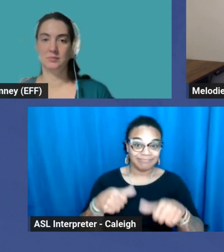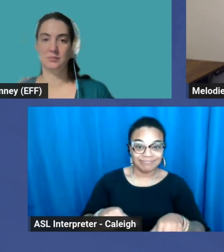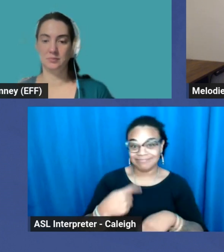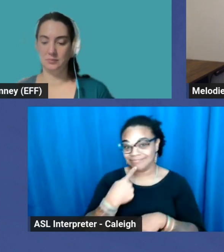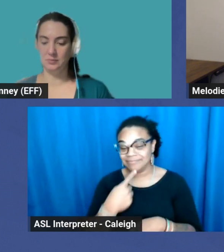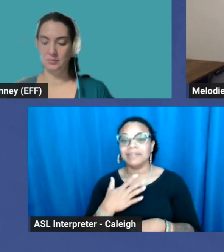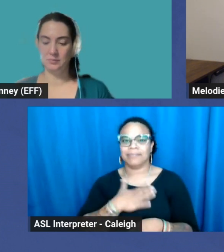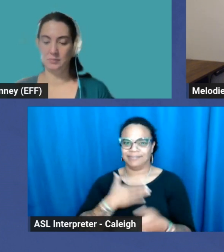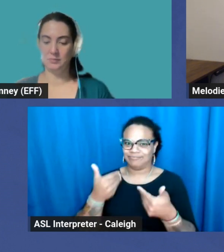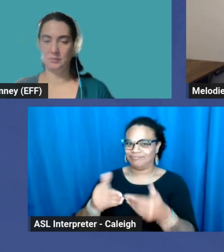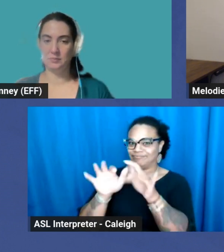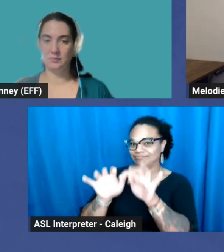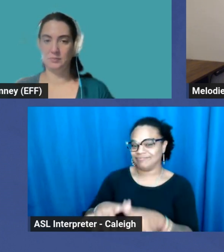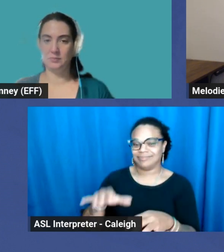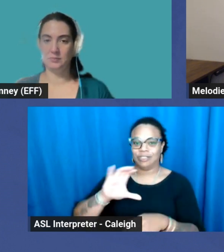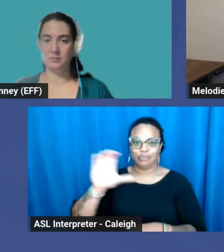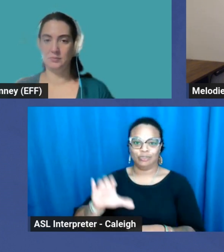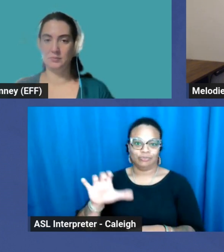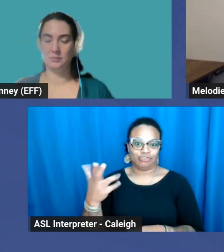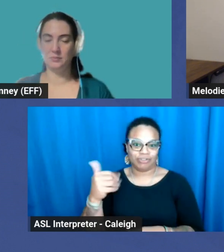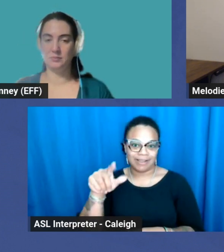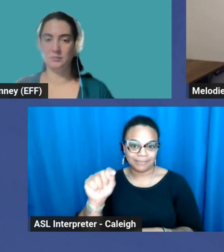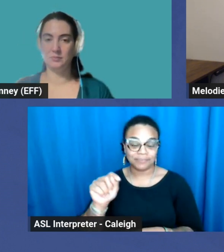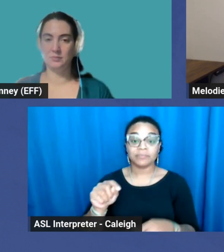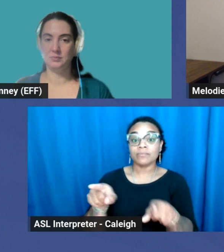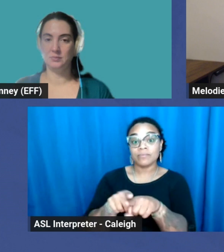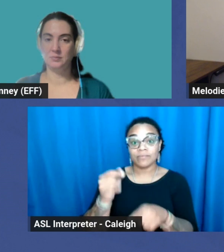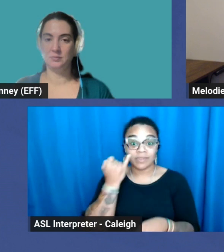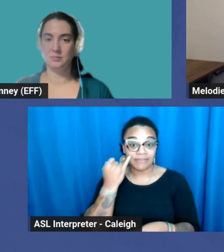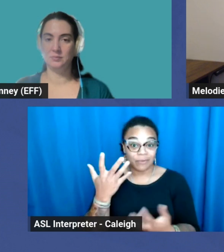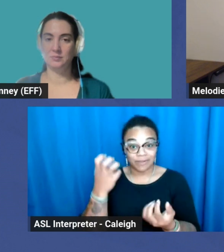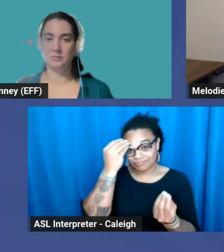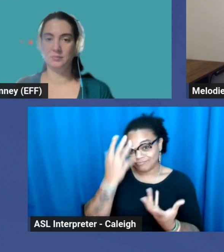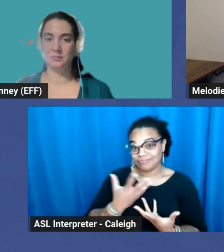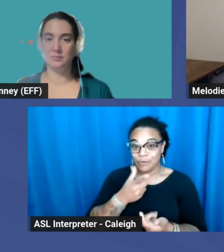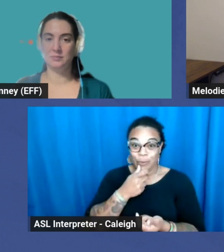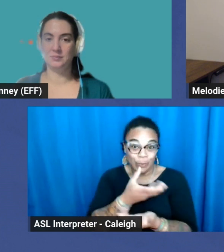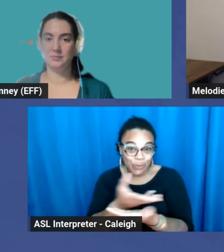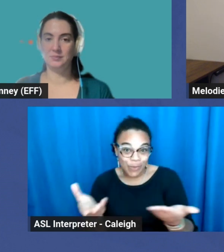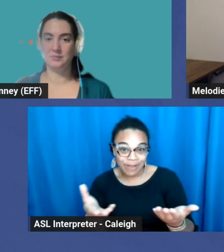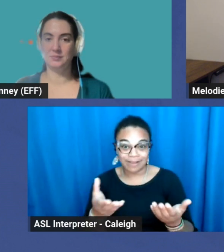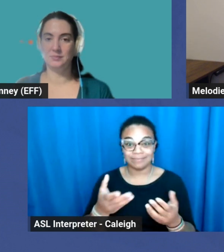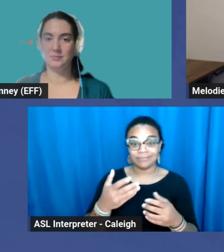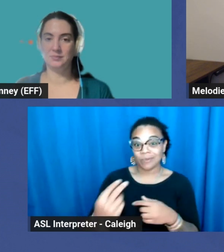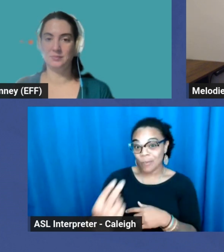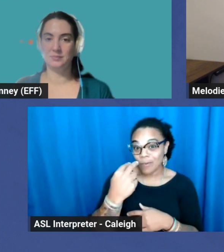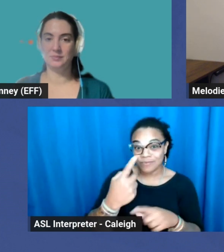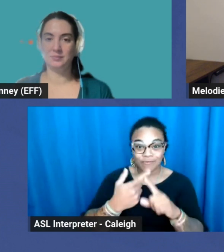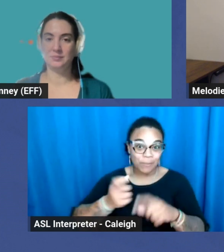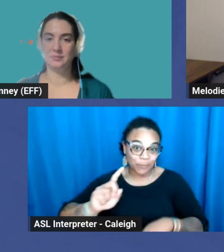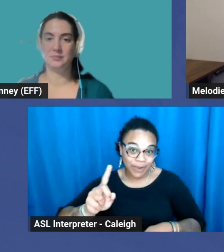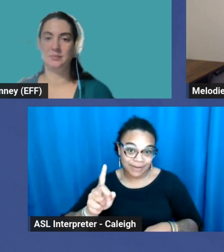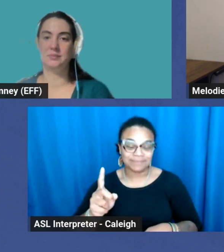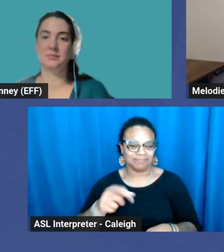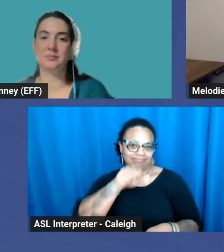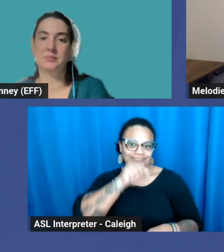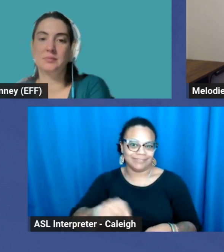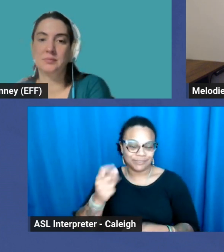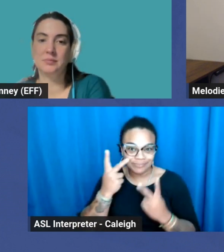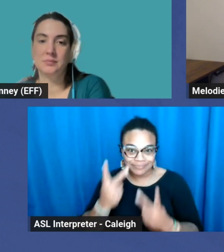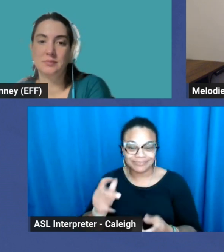to drop that in the Zoom chat. As well, if you want to tell us who you are and where you're tuning in from today, I'd love to hear that as